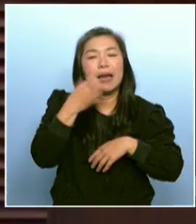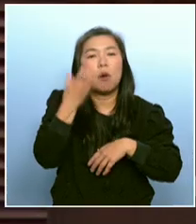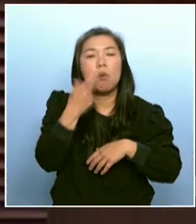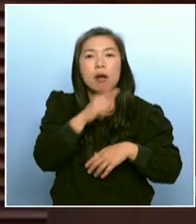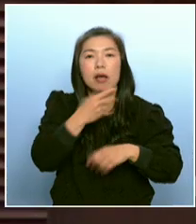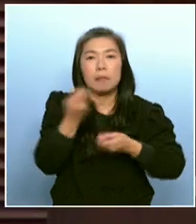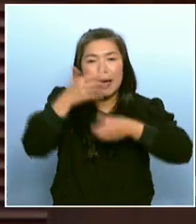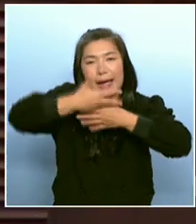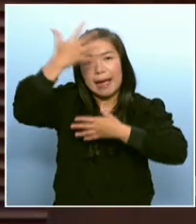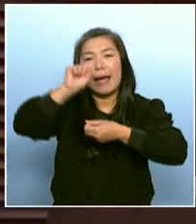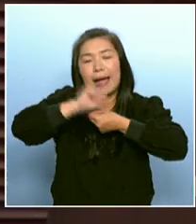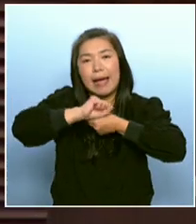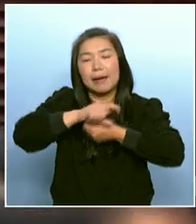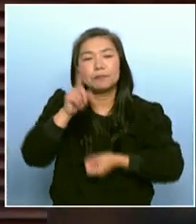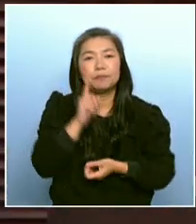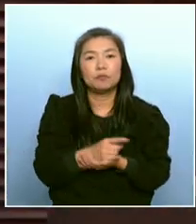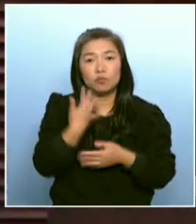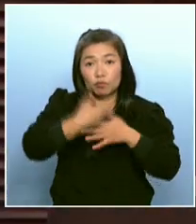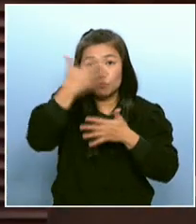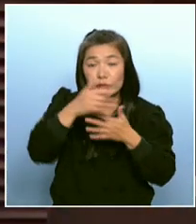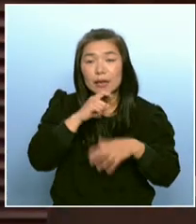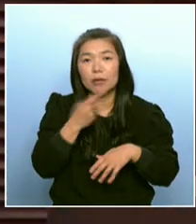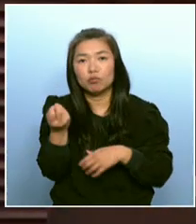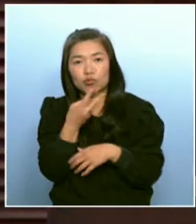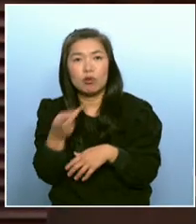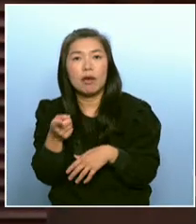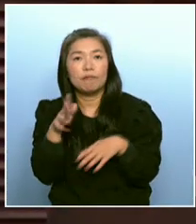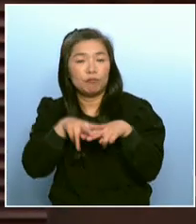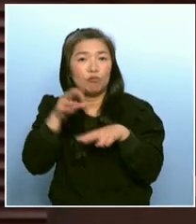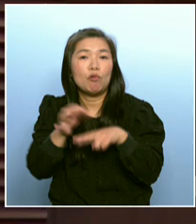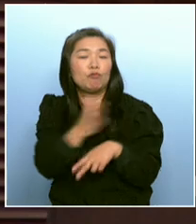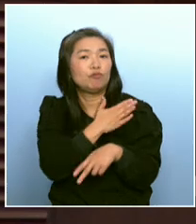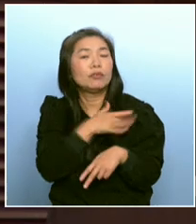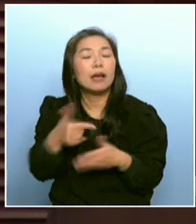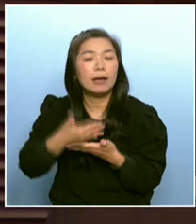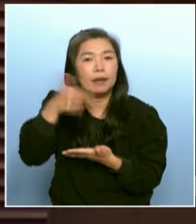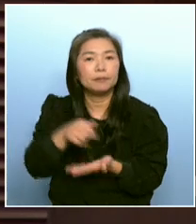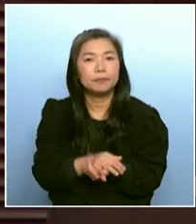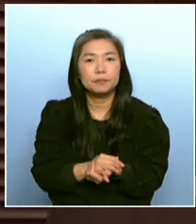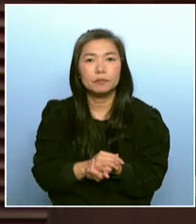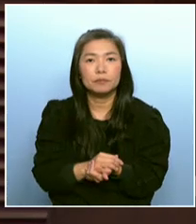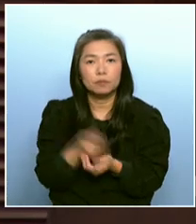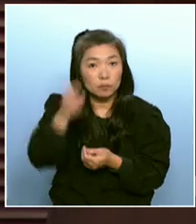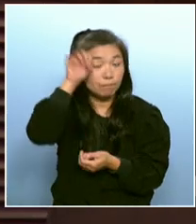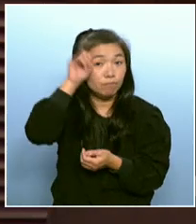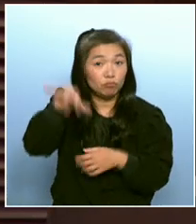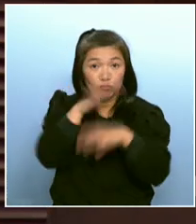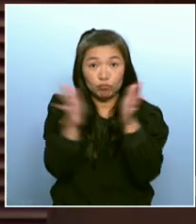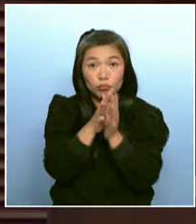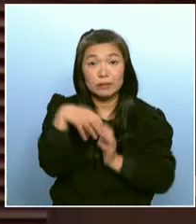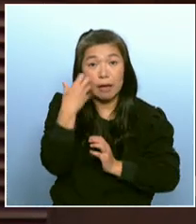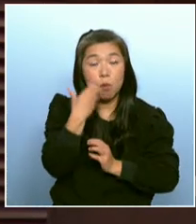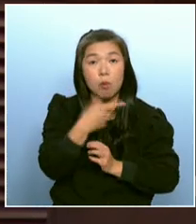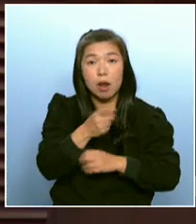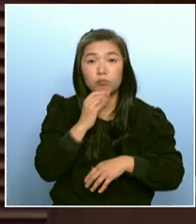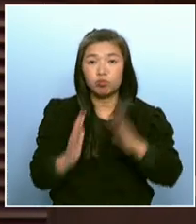Chief Executive announced in the 2019 policy address to redevelop the squatter area at the site to increase housing